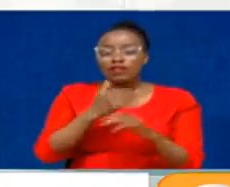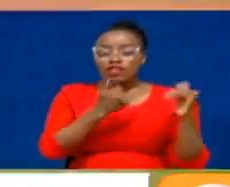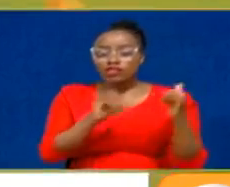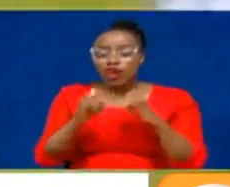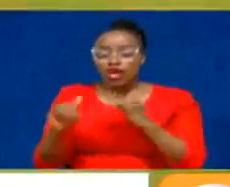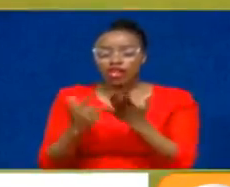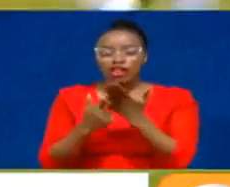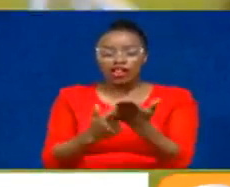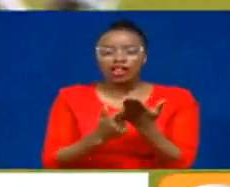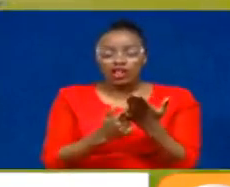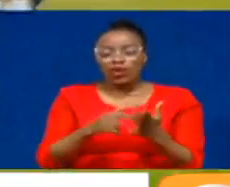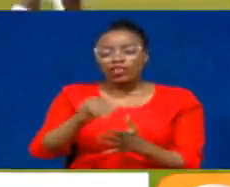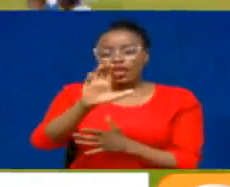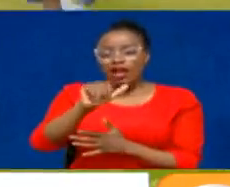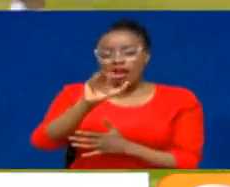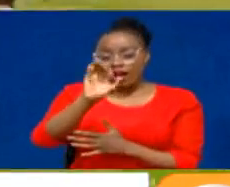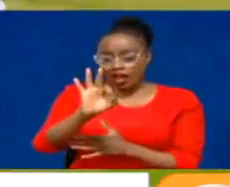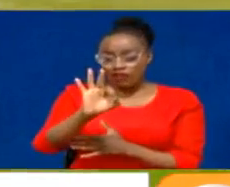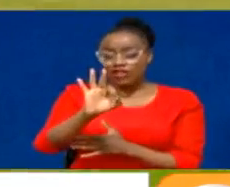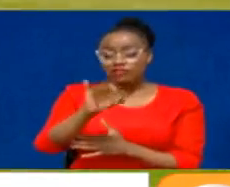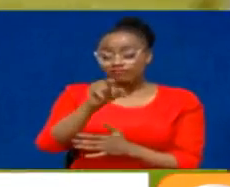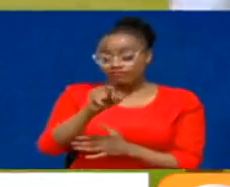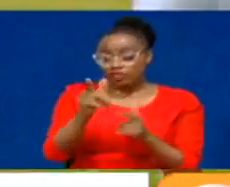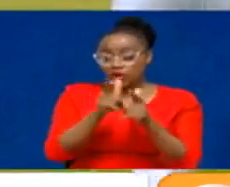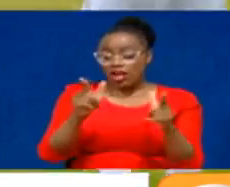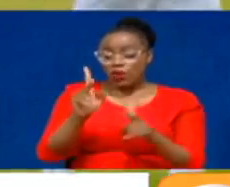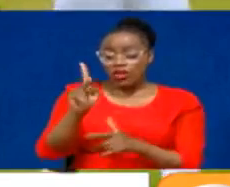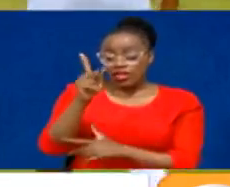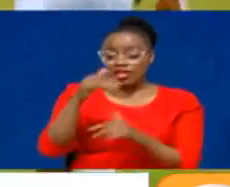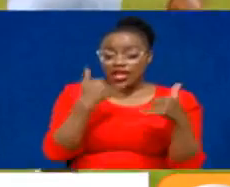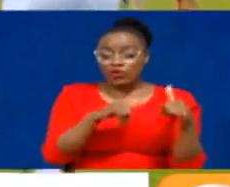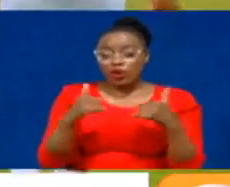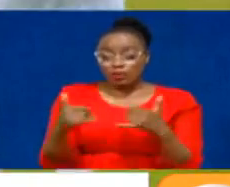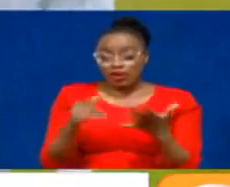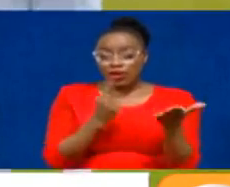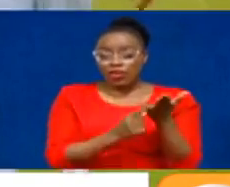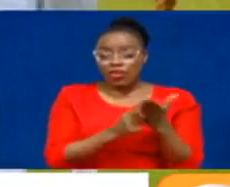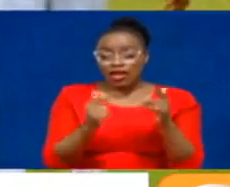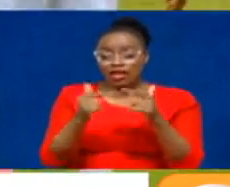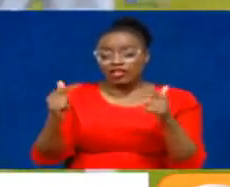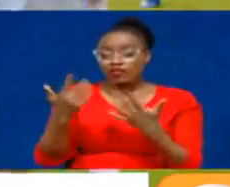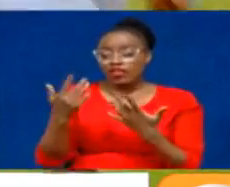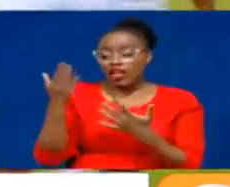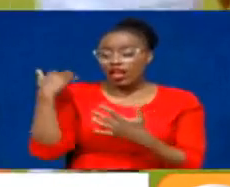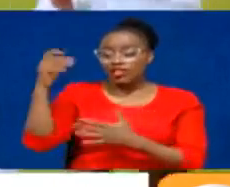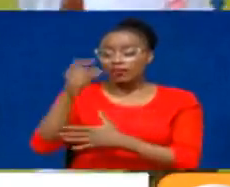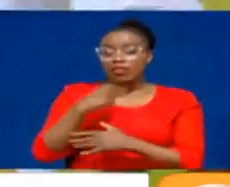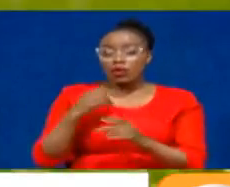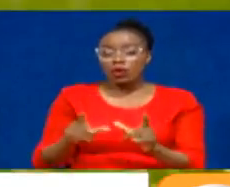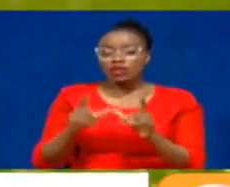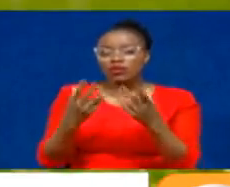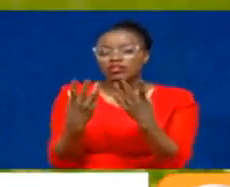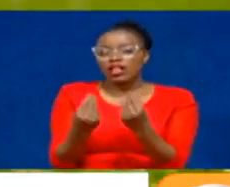trying to negotiate with the Confederation of African Football, CAF, to allow Kenya to play against Uganda, who last month were handed